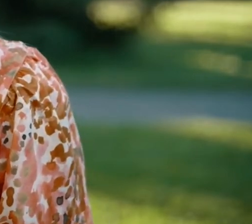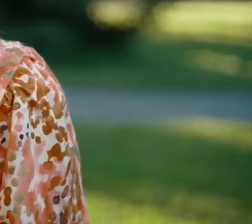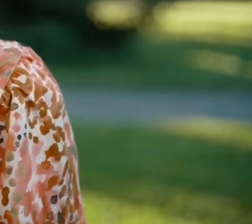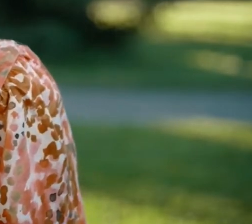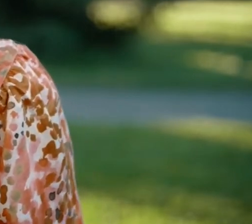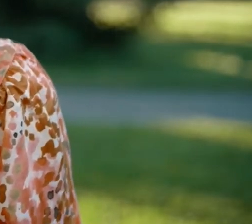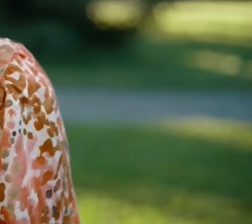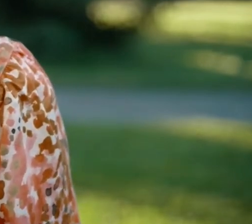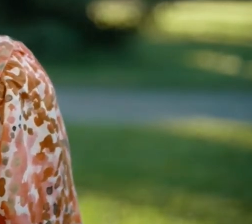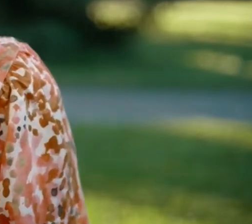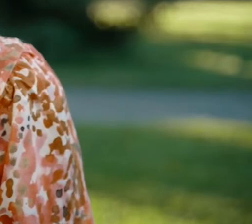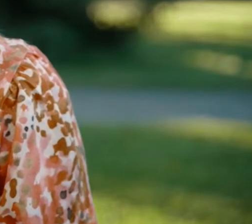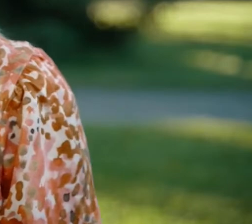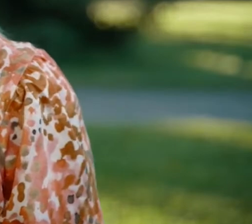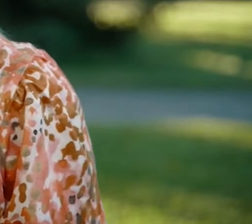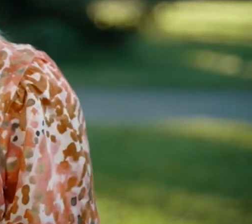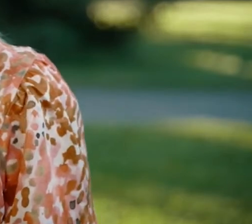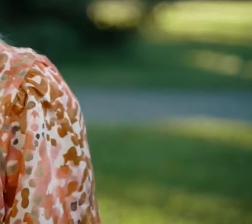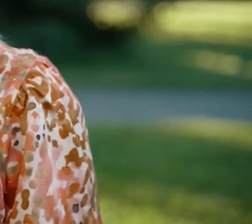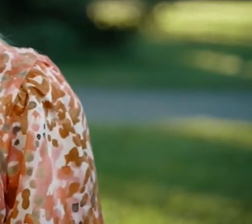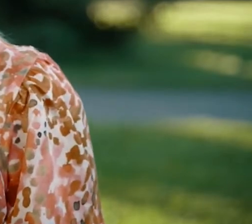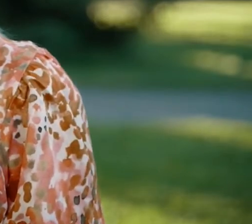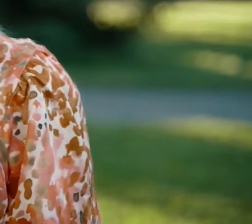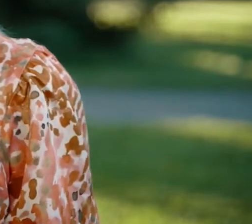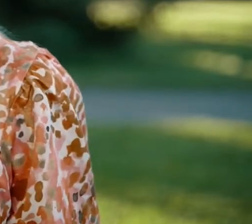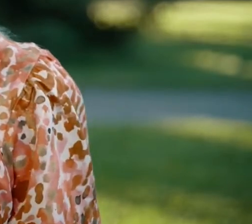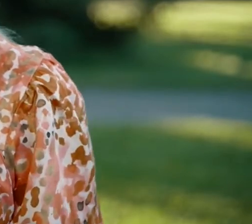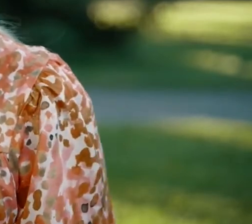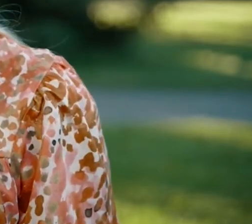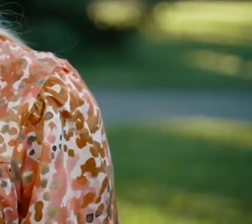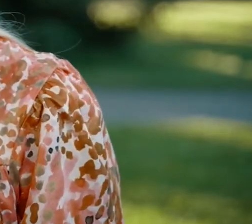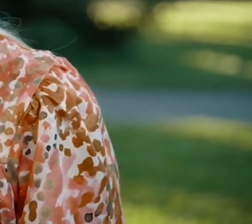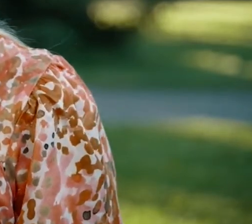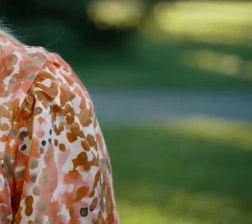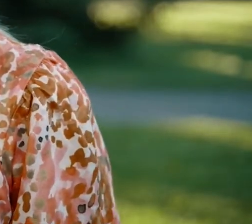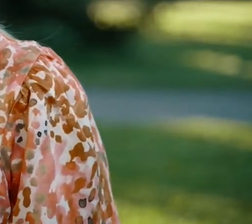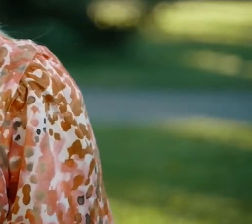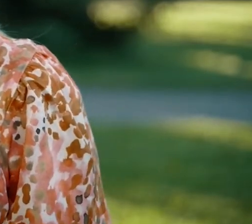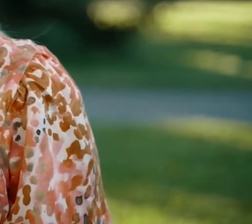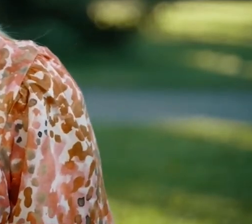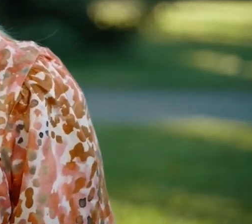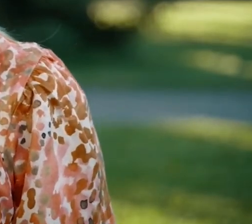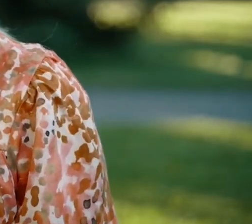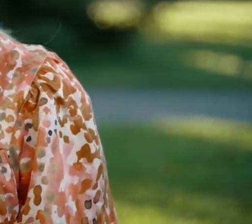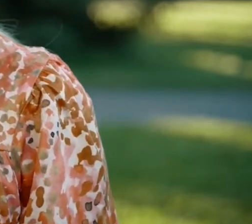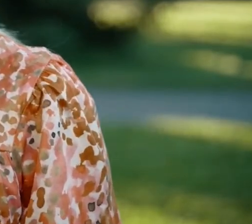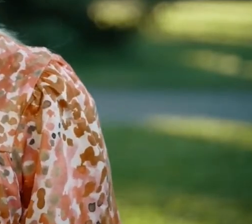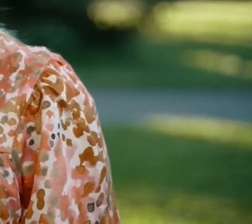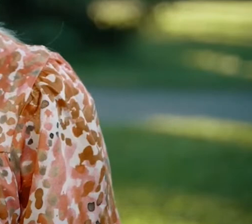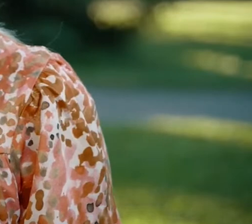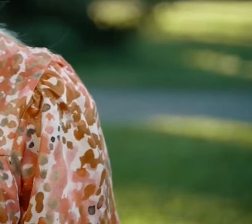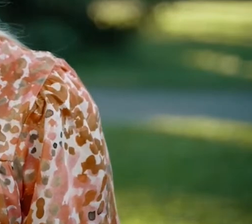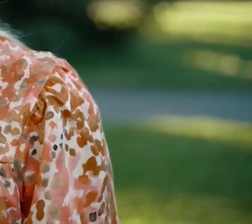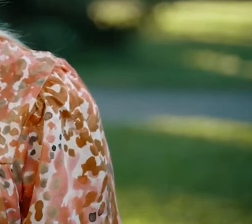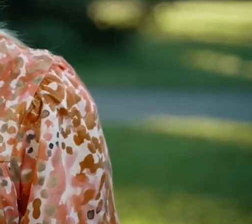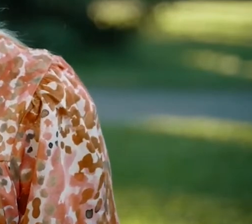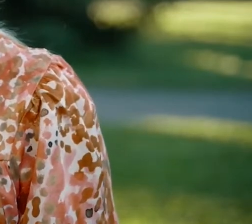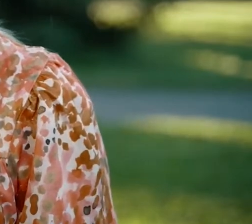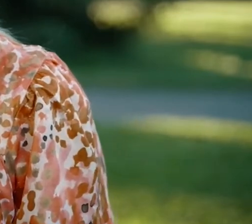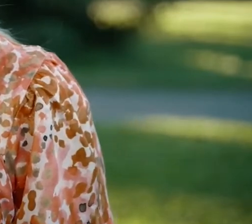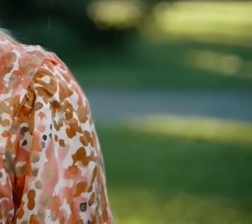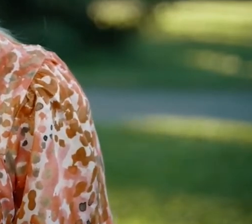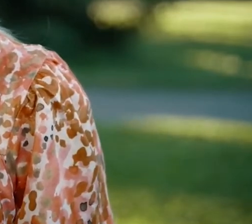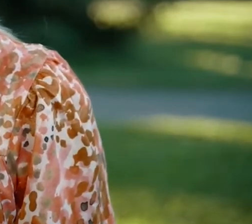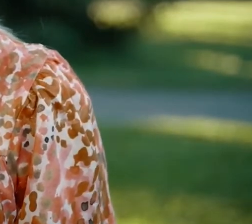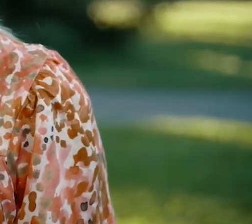to 1.5 degrees Celsius. The Act ensures that greenhouse gas emissions decrease by at